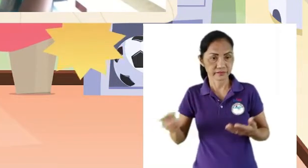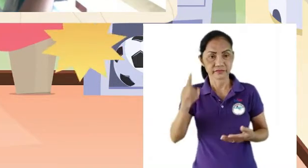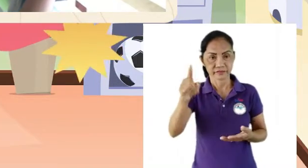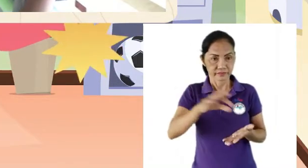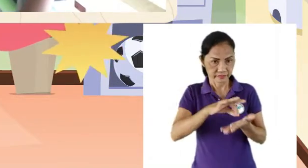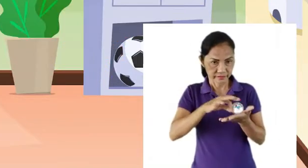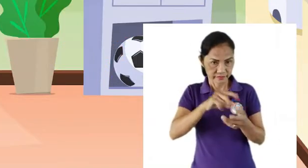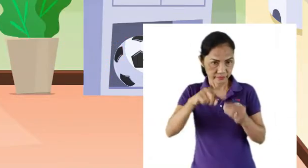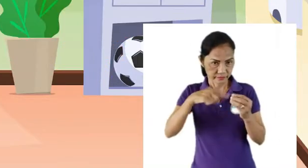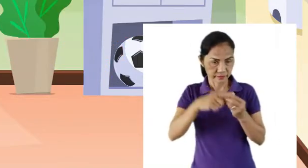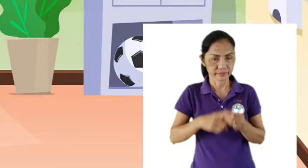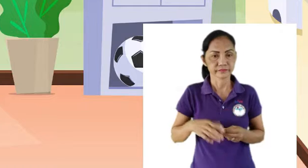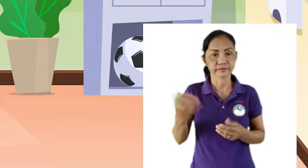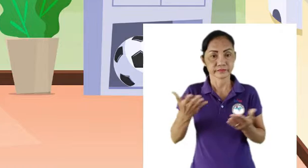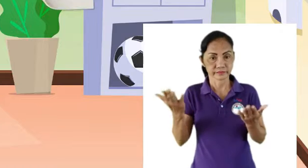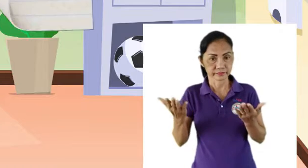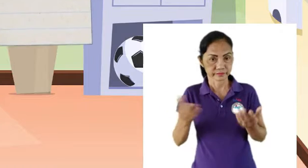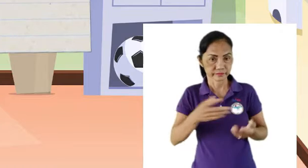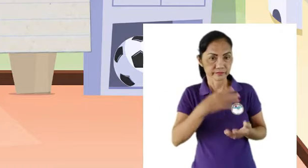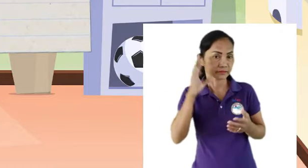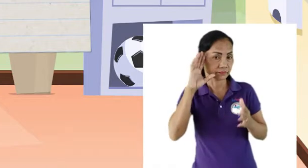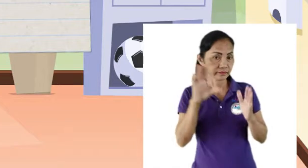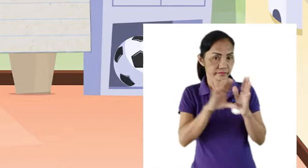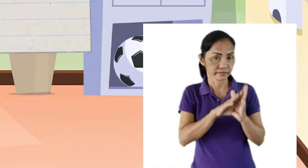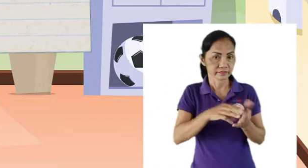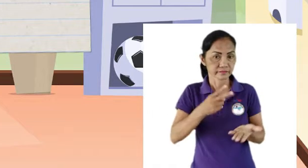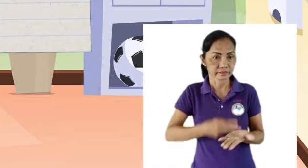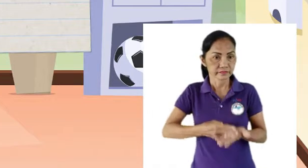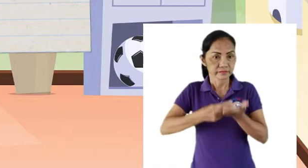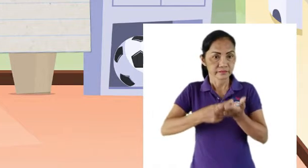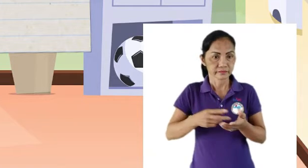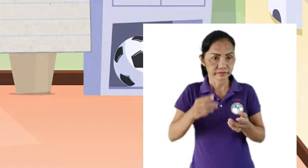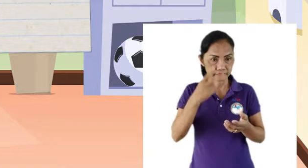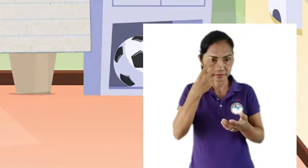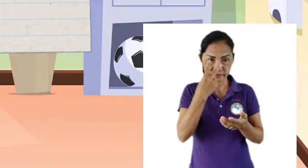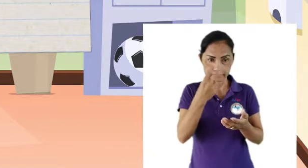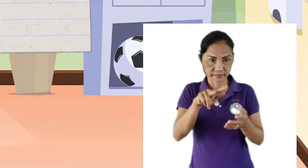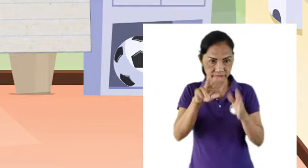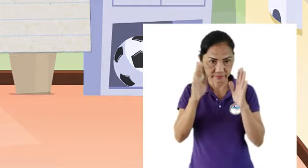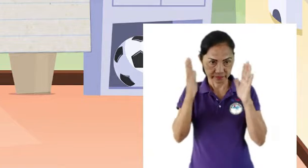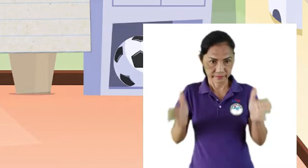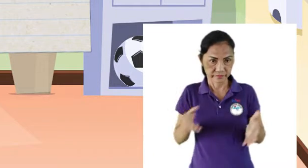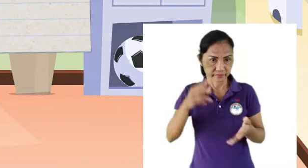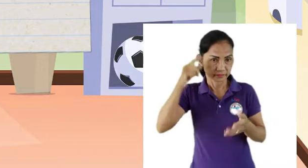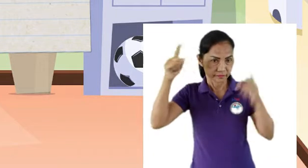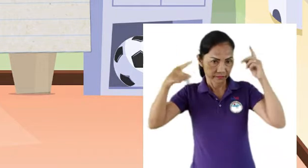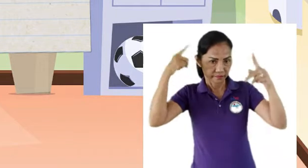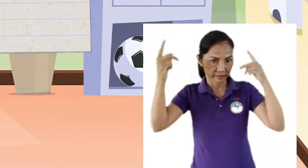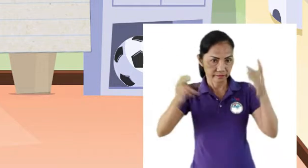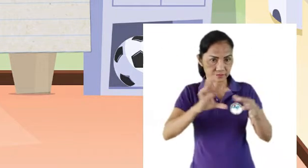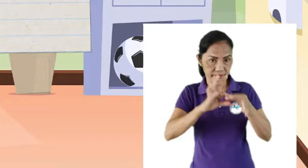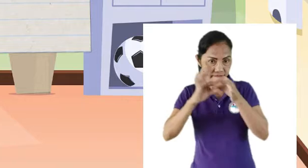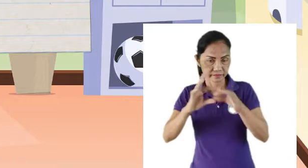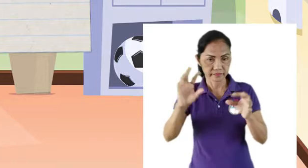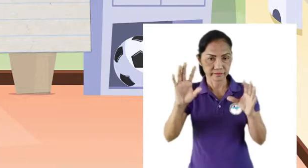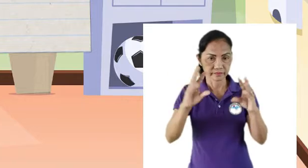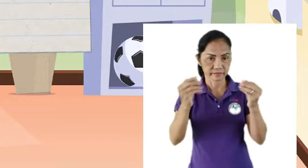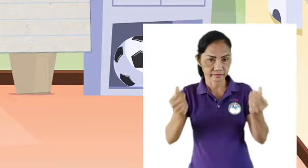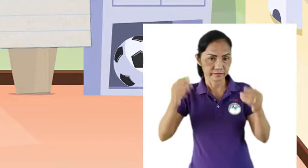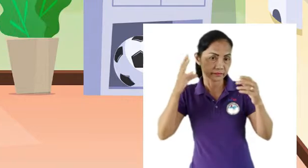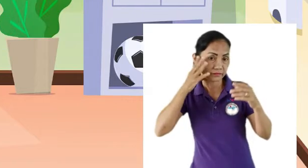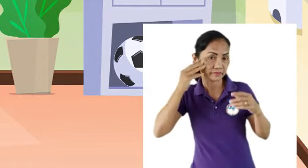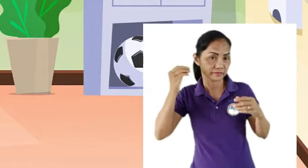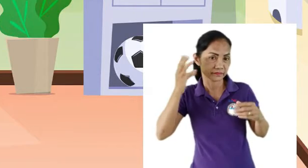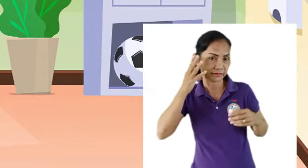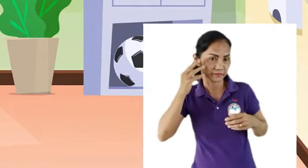that you are writing about. These images can also help readers imagine or relate to some of your